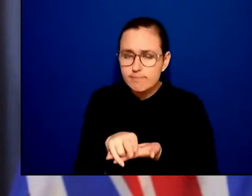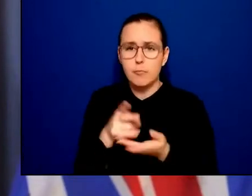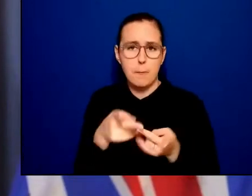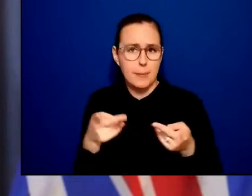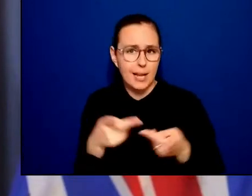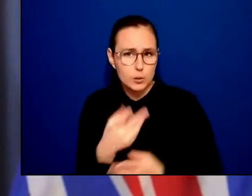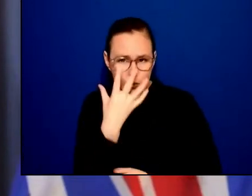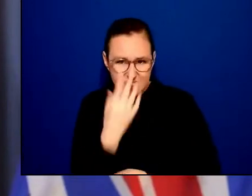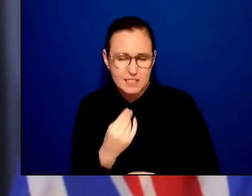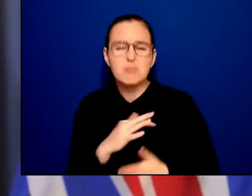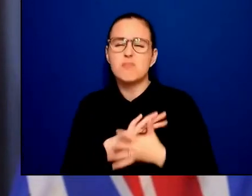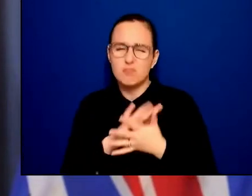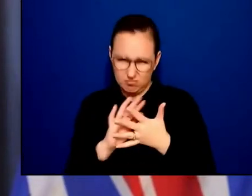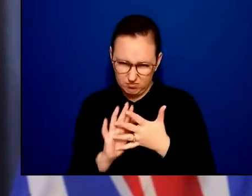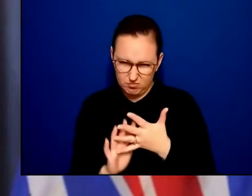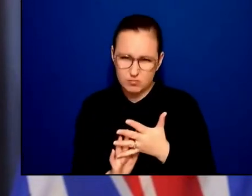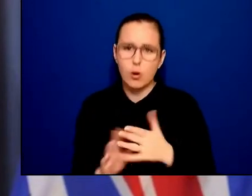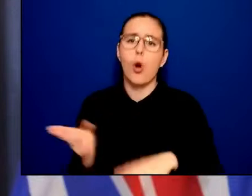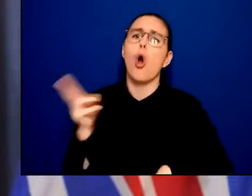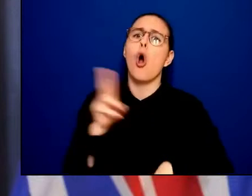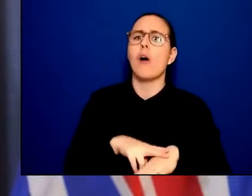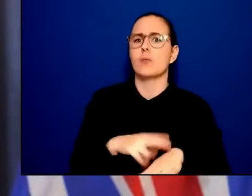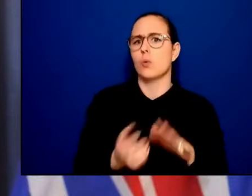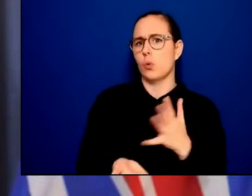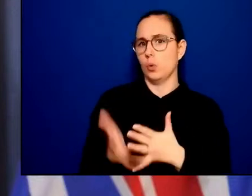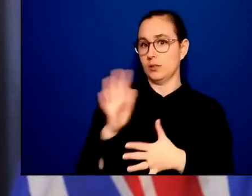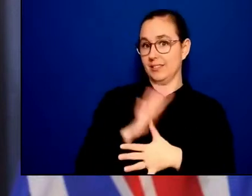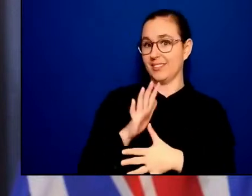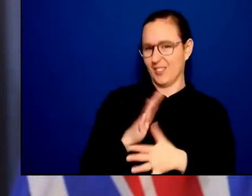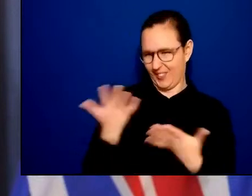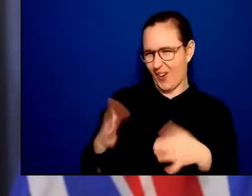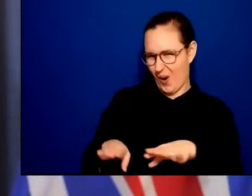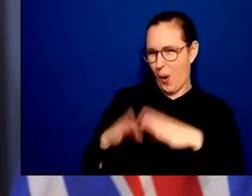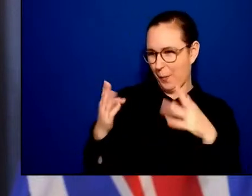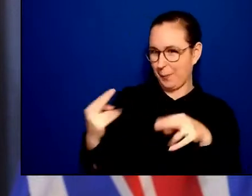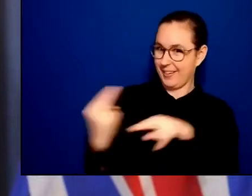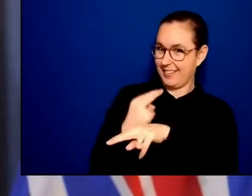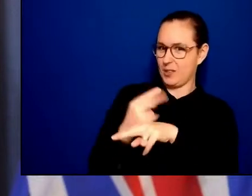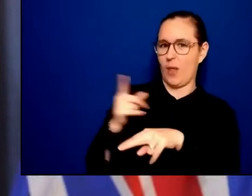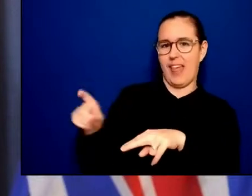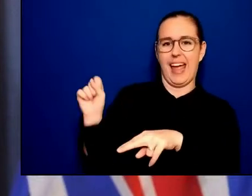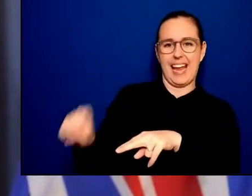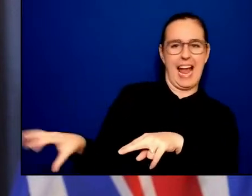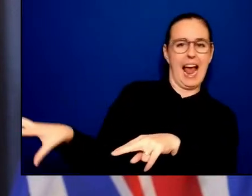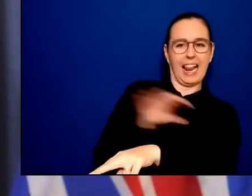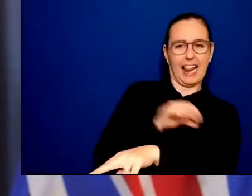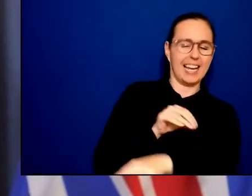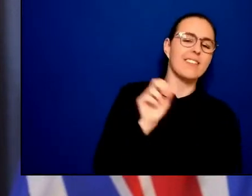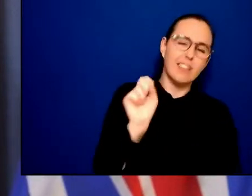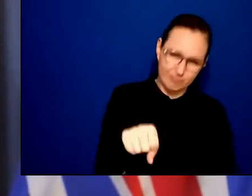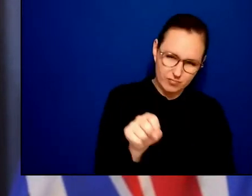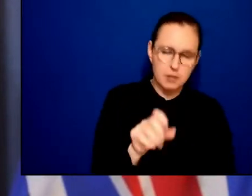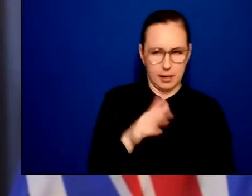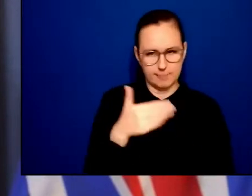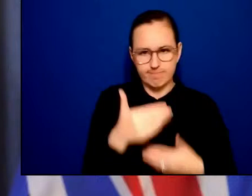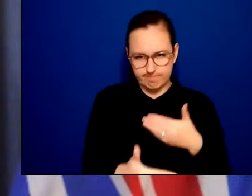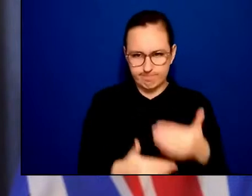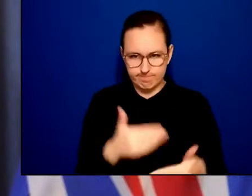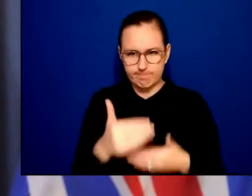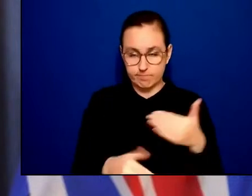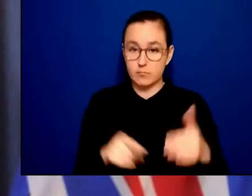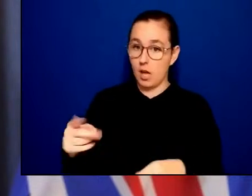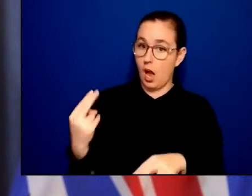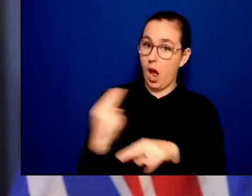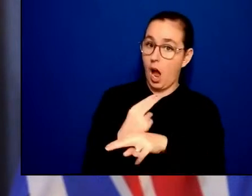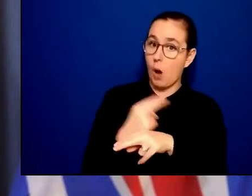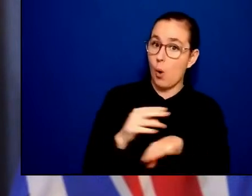access open so that people are able to leave as soon as possible. And in terms of the road and the timing around that, I will